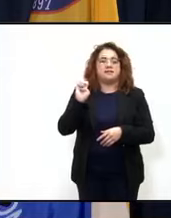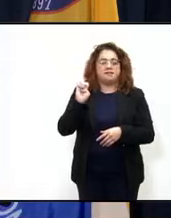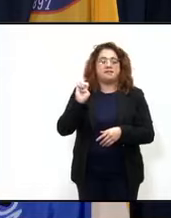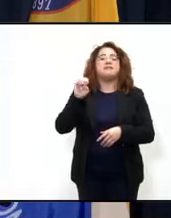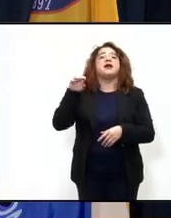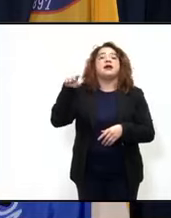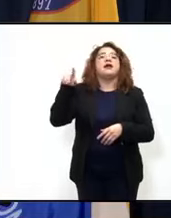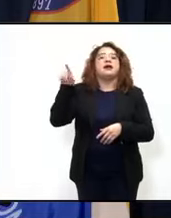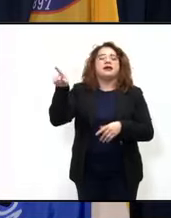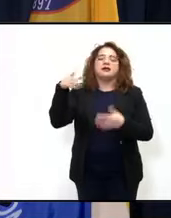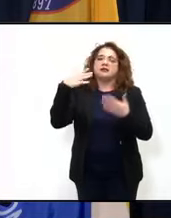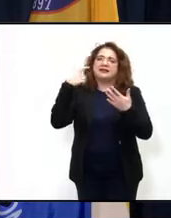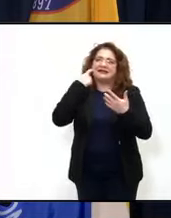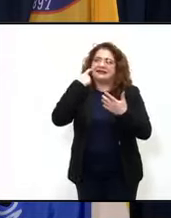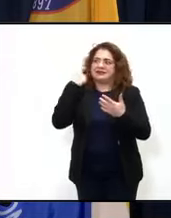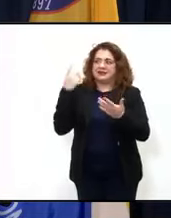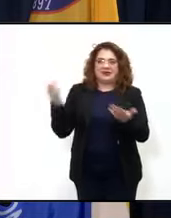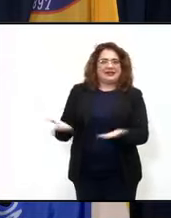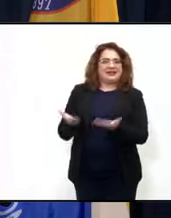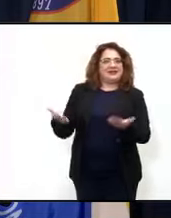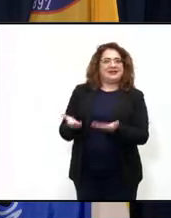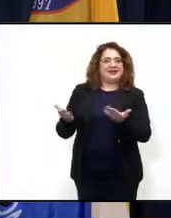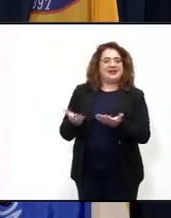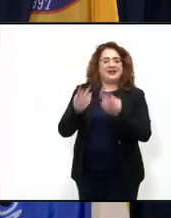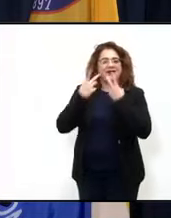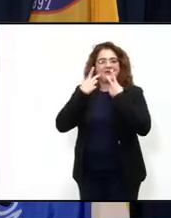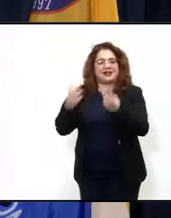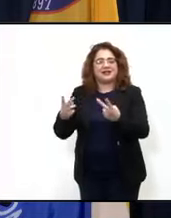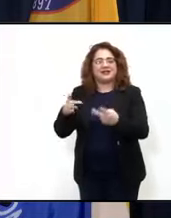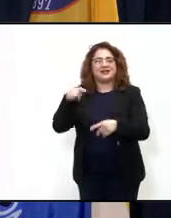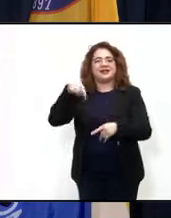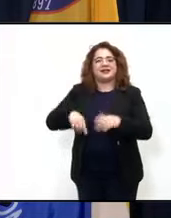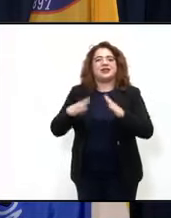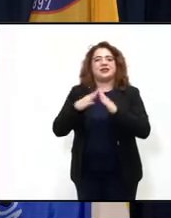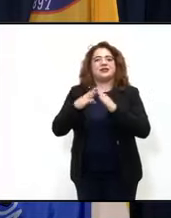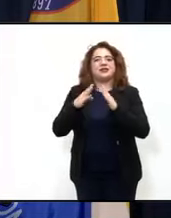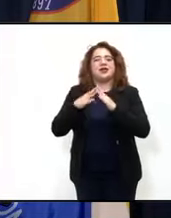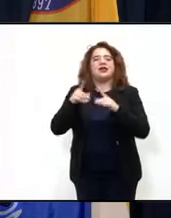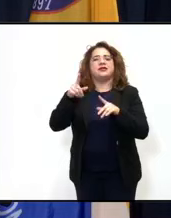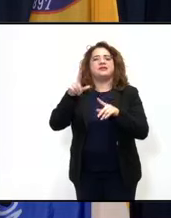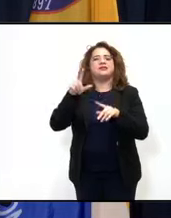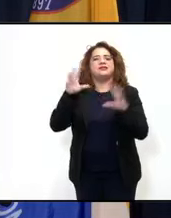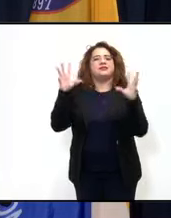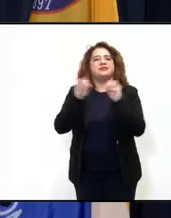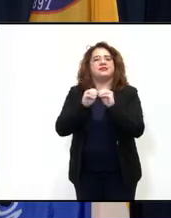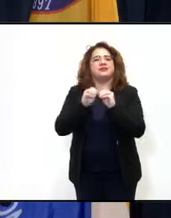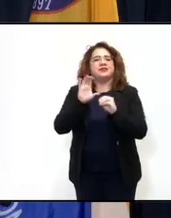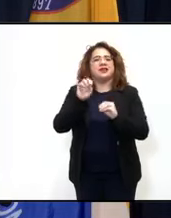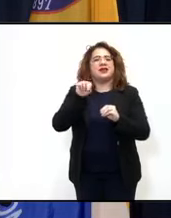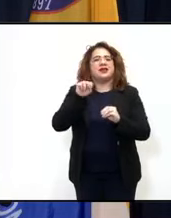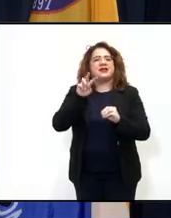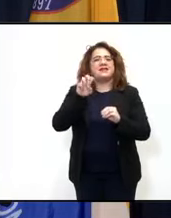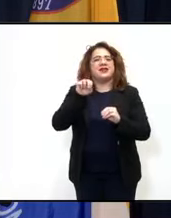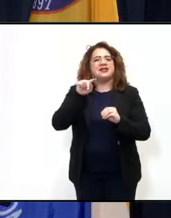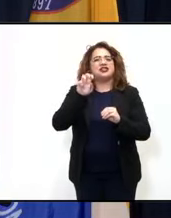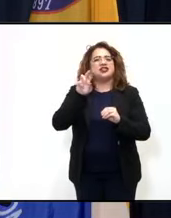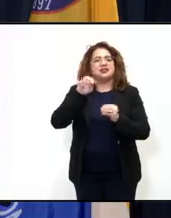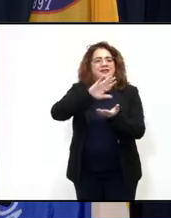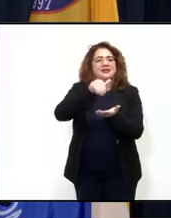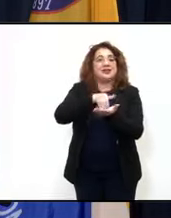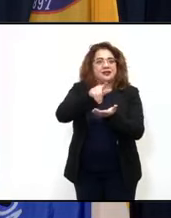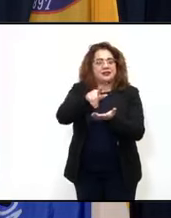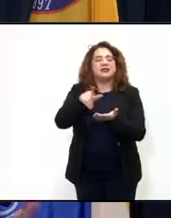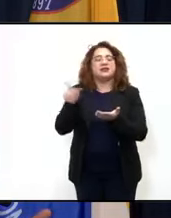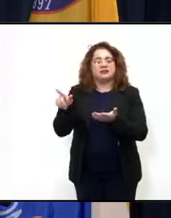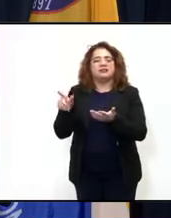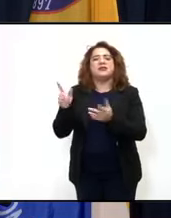here, probably folks just remember, visiting our downtown convention center site. And he was here today talking with folks that are working